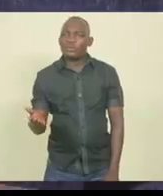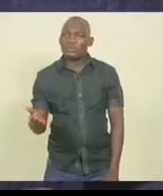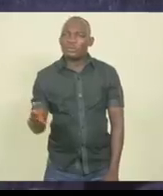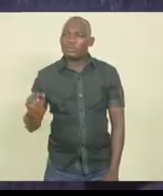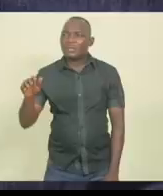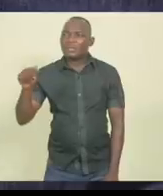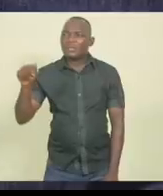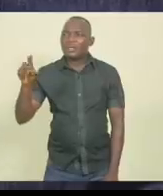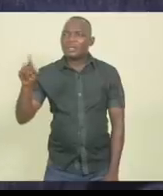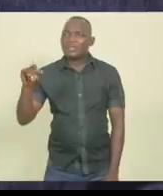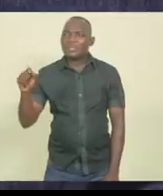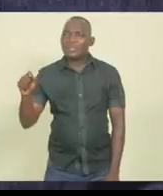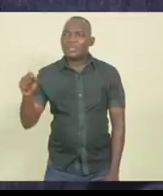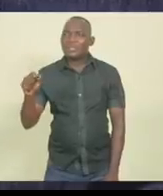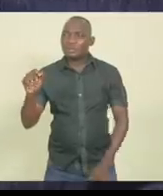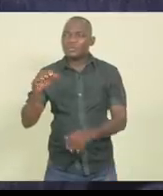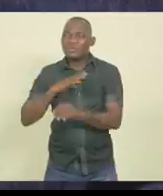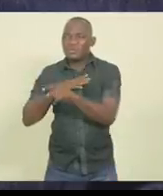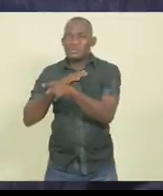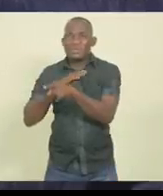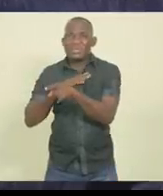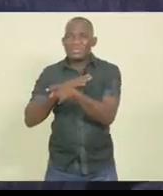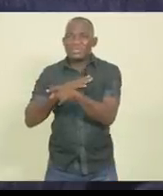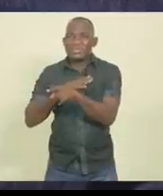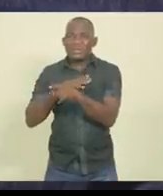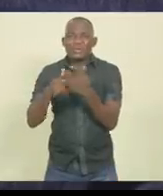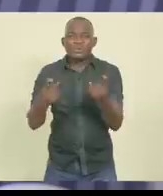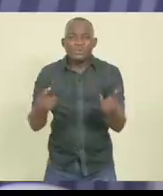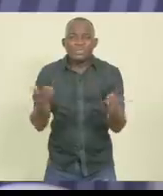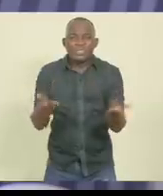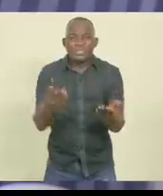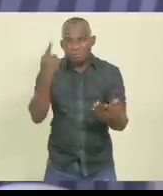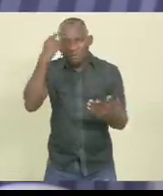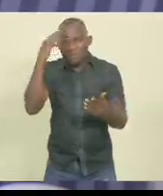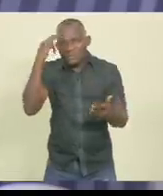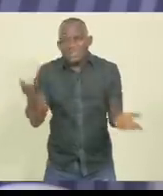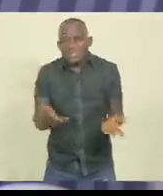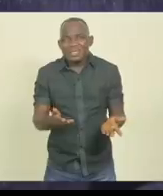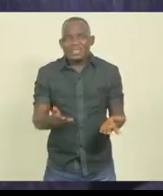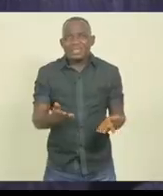Adiza, are you okay? What are you doing here?